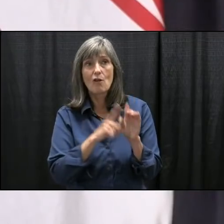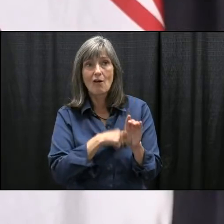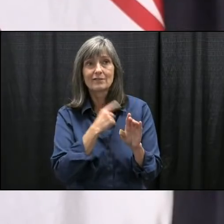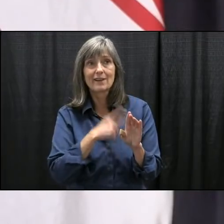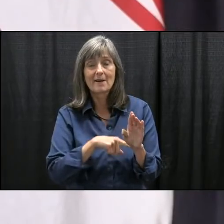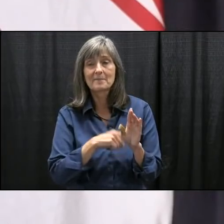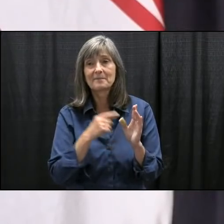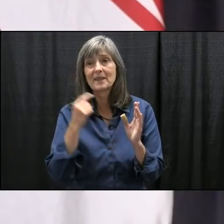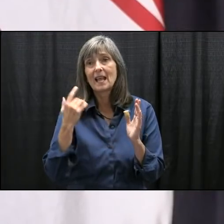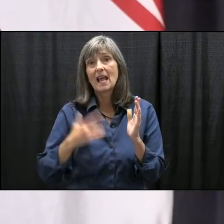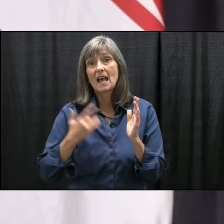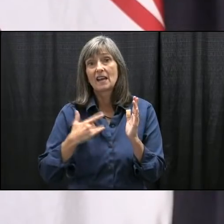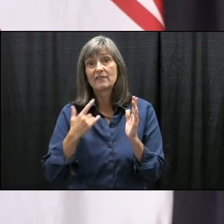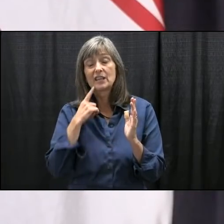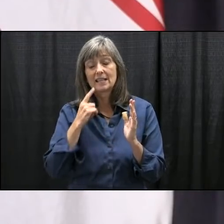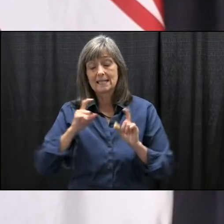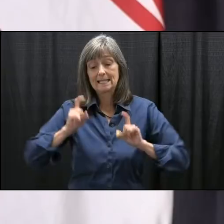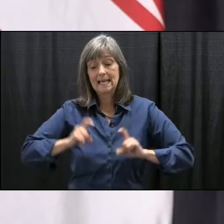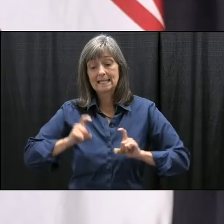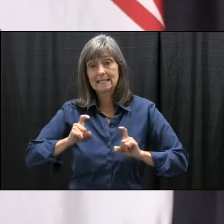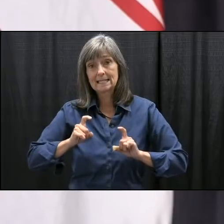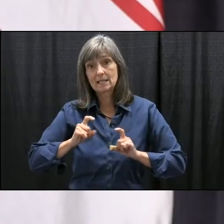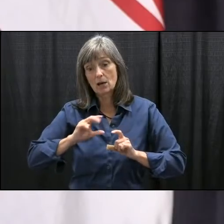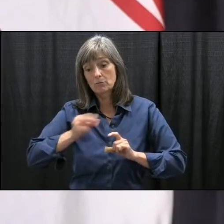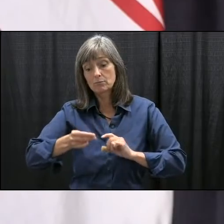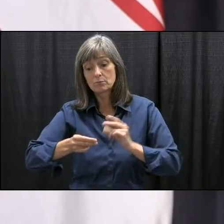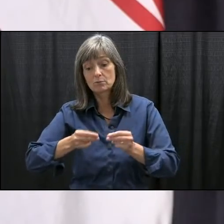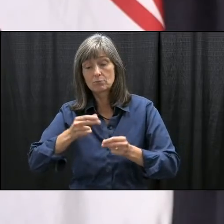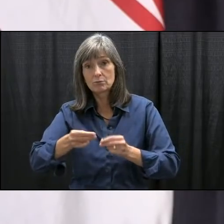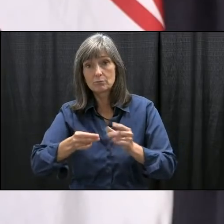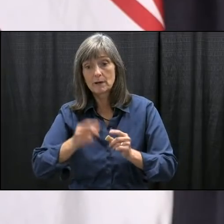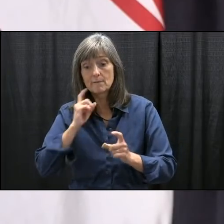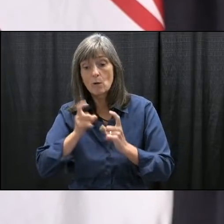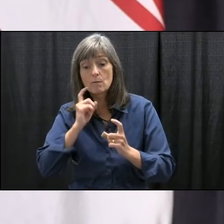trace, isolate is critically important to any sort of